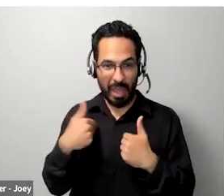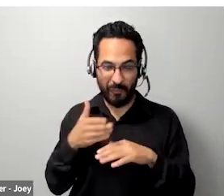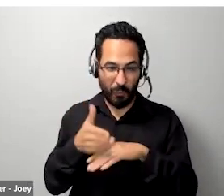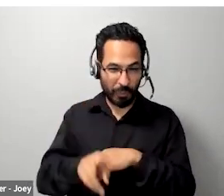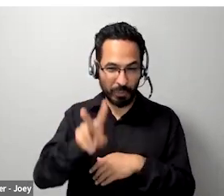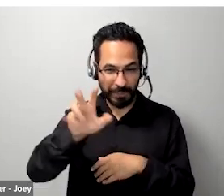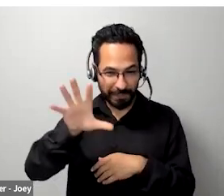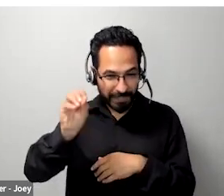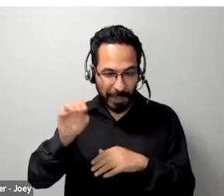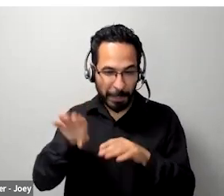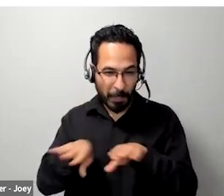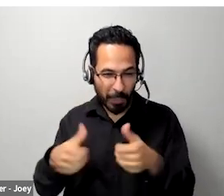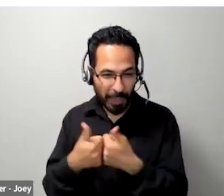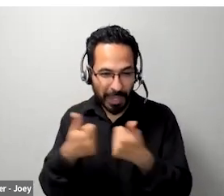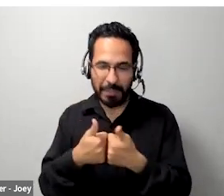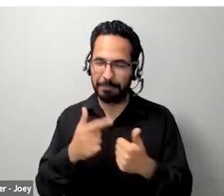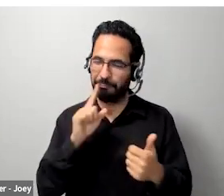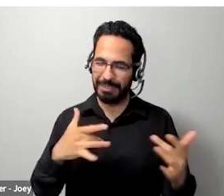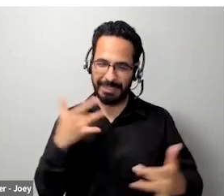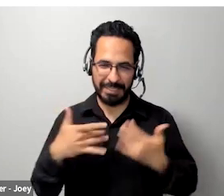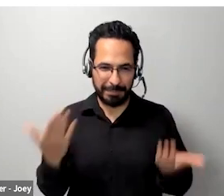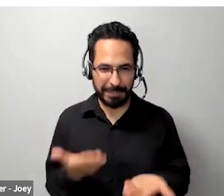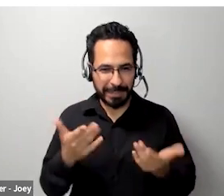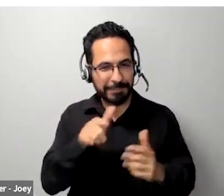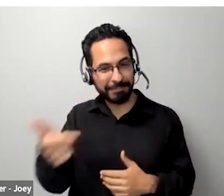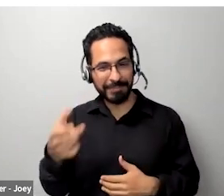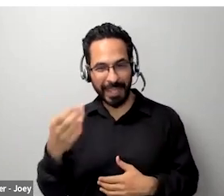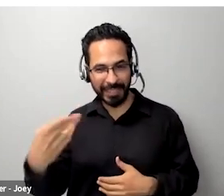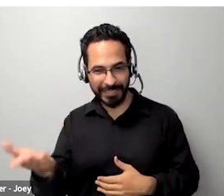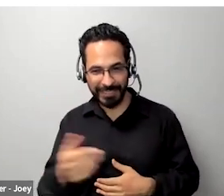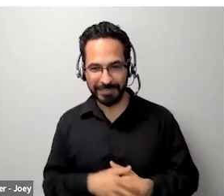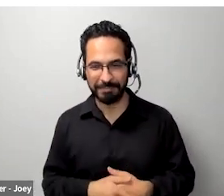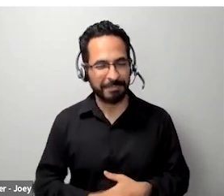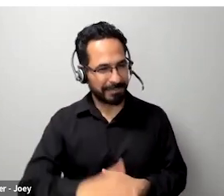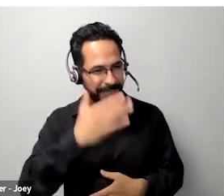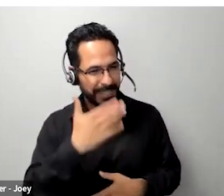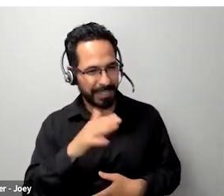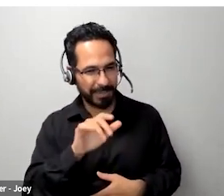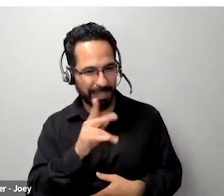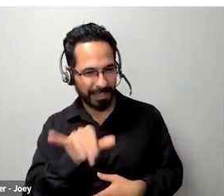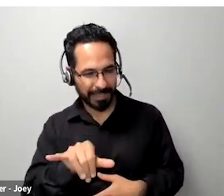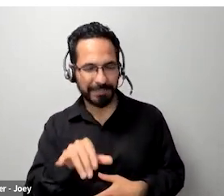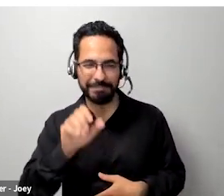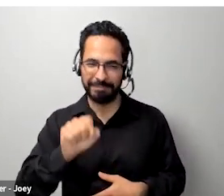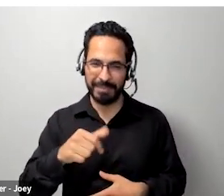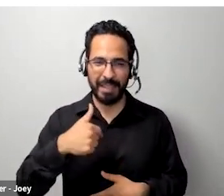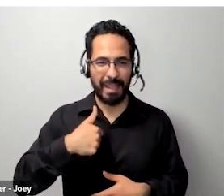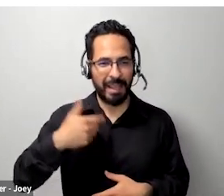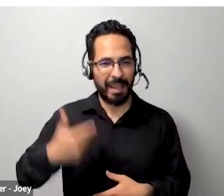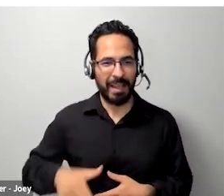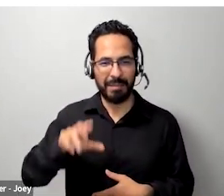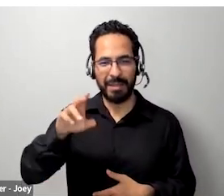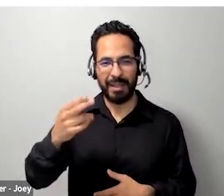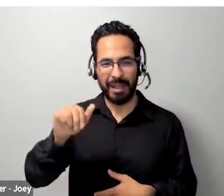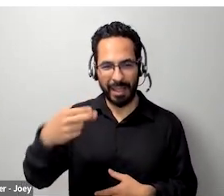Super excited to be here, and throwing it over to Hannah. Thanks, Kathy. So yes, I am Hannah Holmgren,